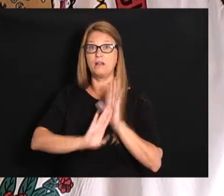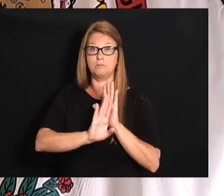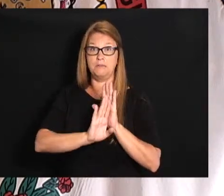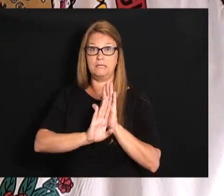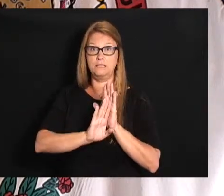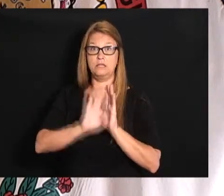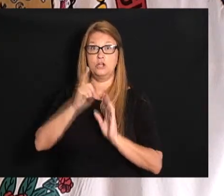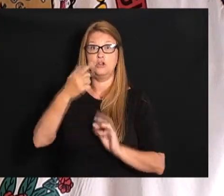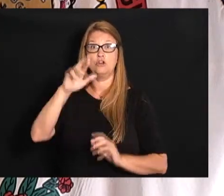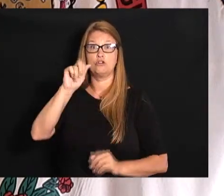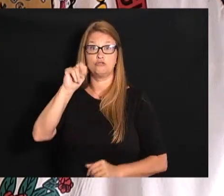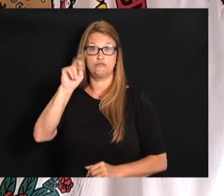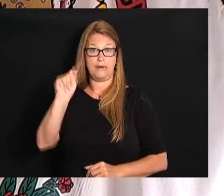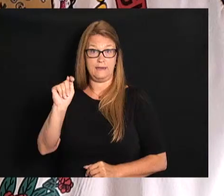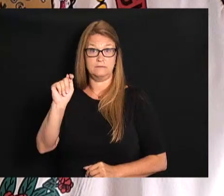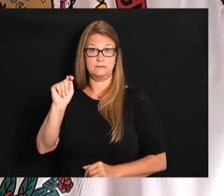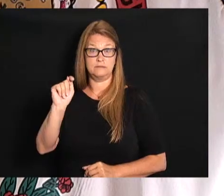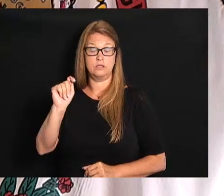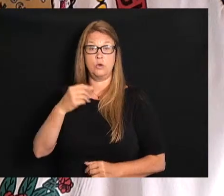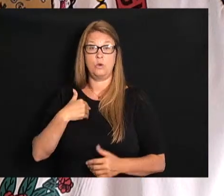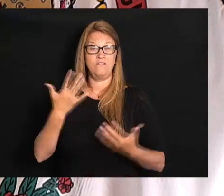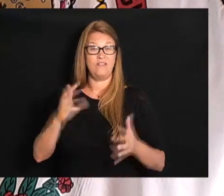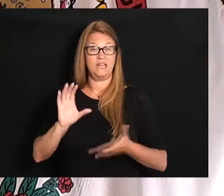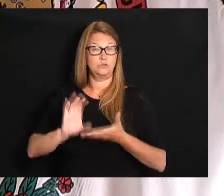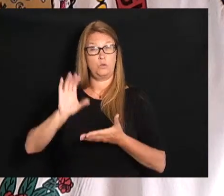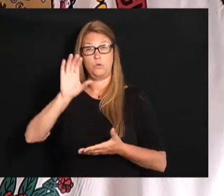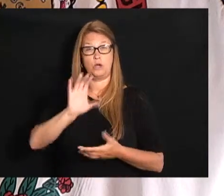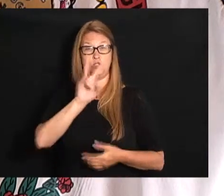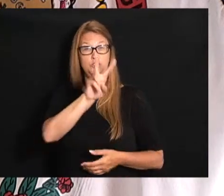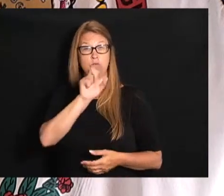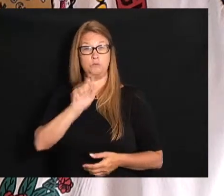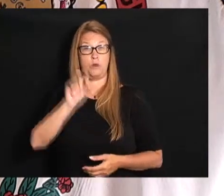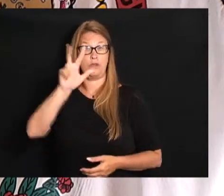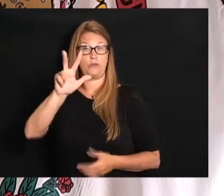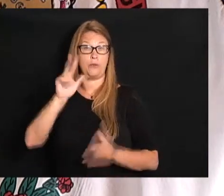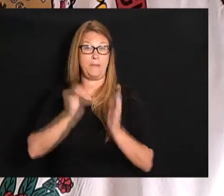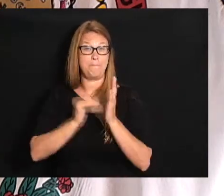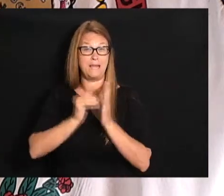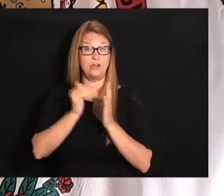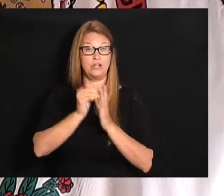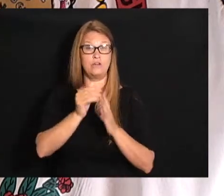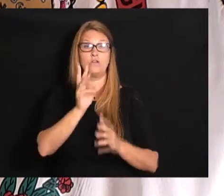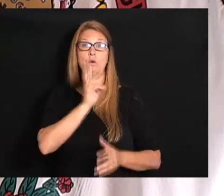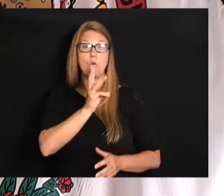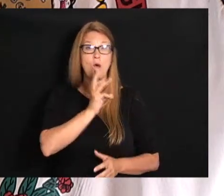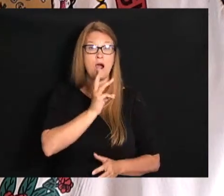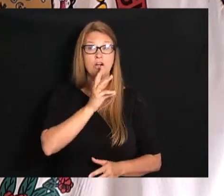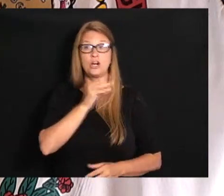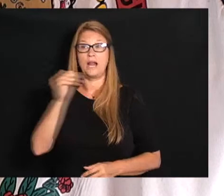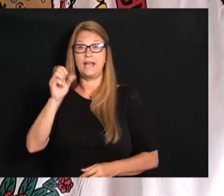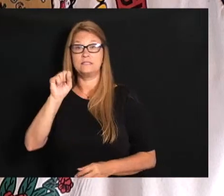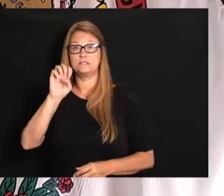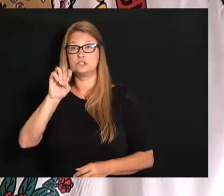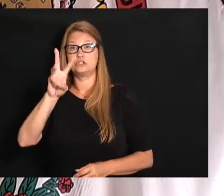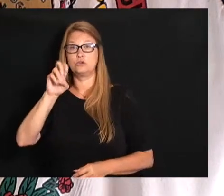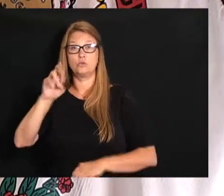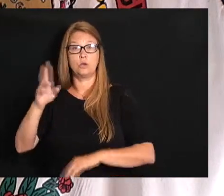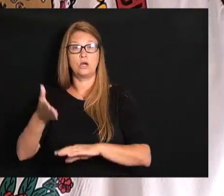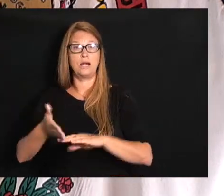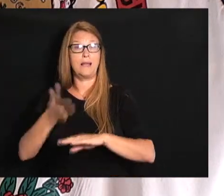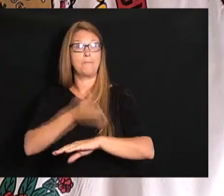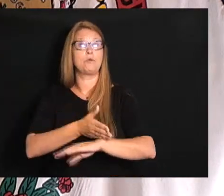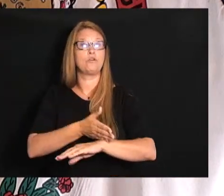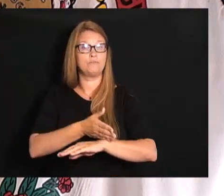awarded $12.8 million for 3 major water sewage improvement projects across the